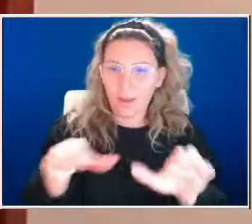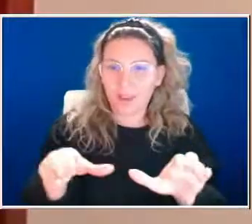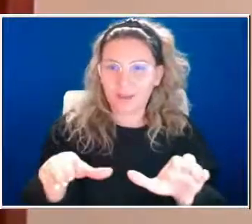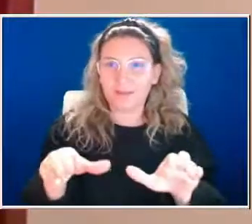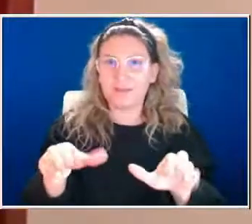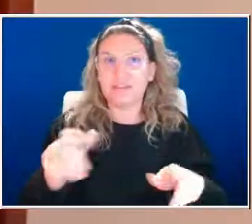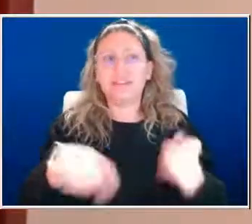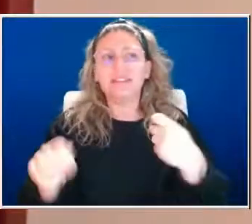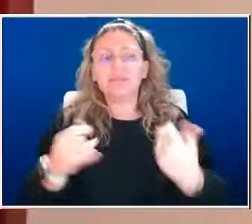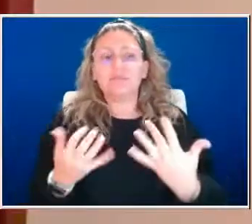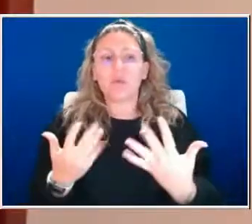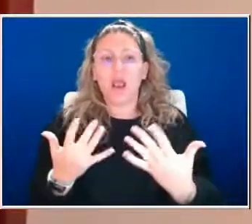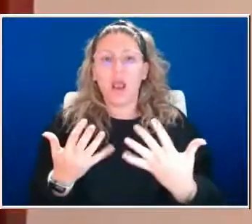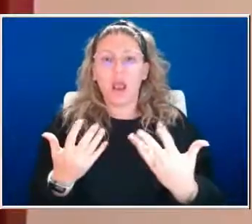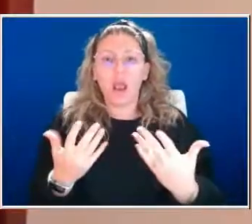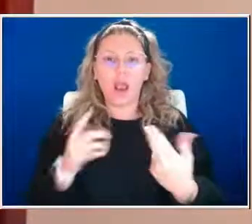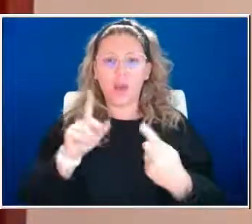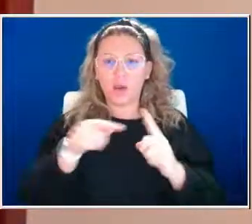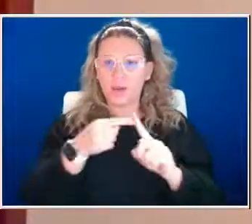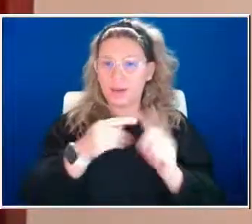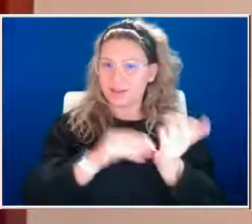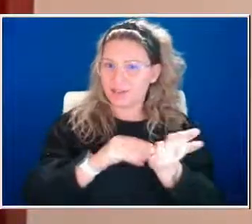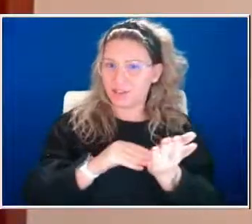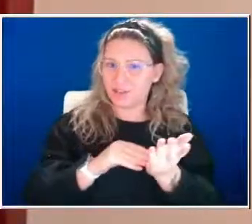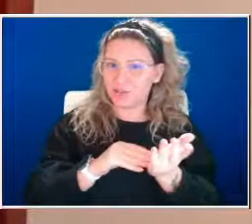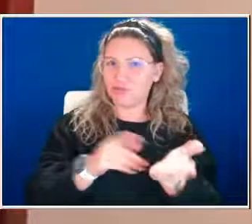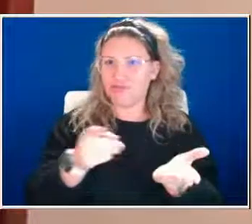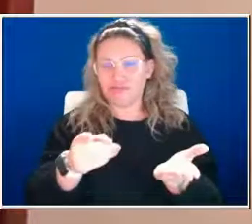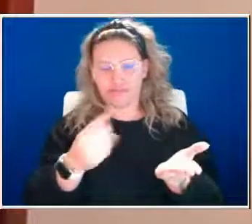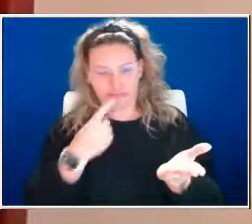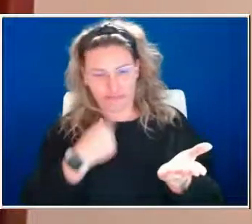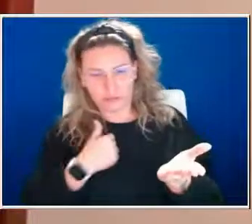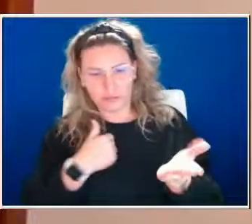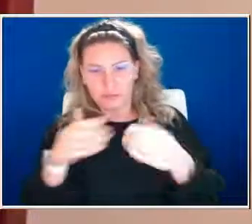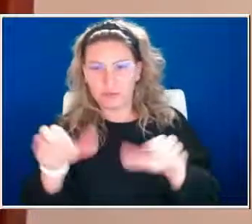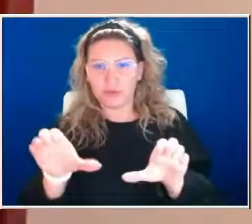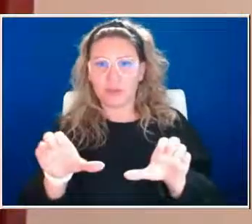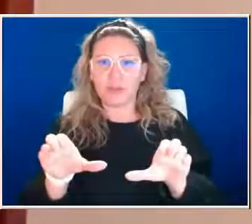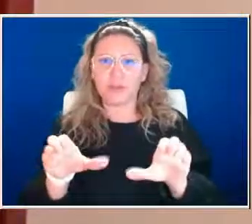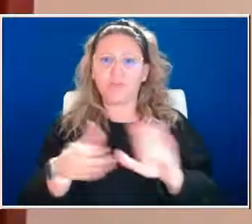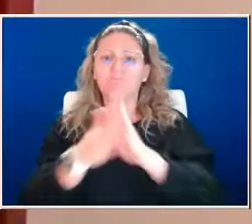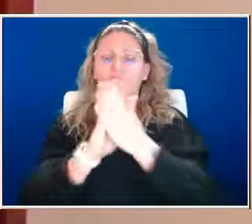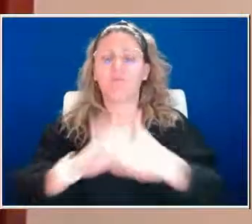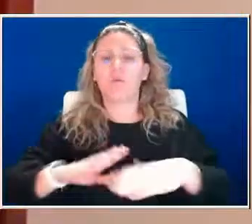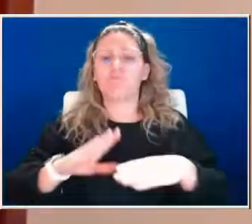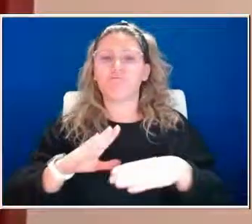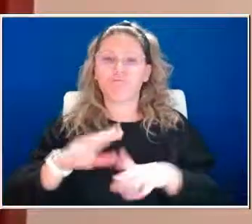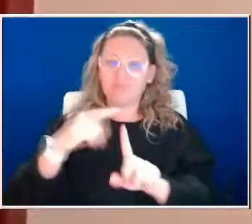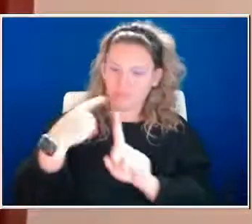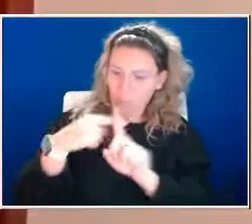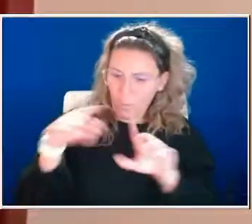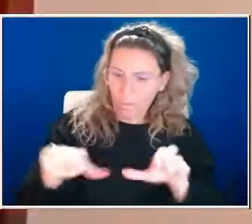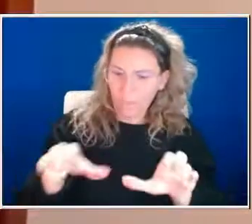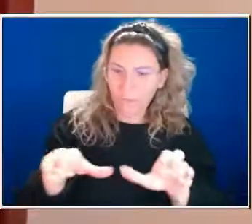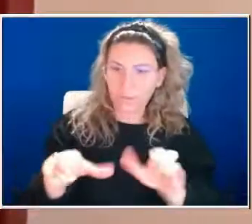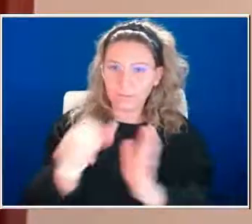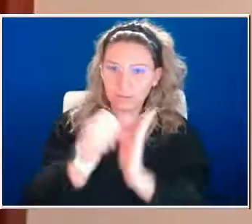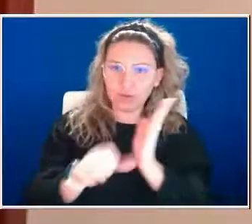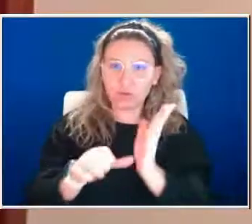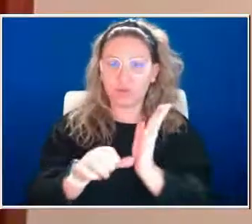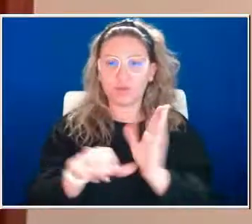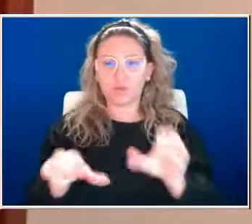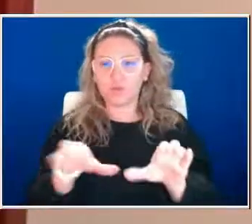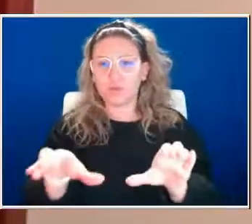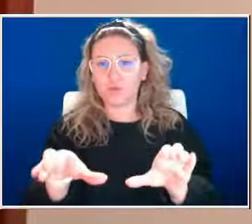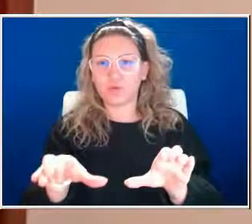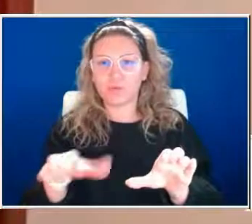reactive. And when Dr. Kilgore told me that there was a chance for me to be proactive and have a procedure done that could take